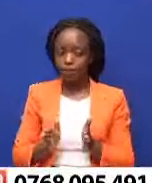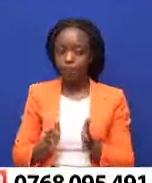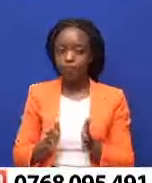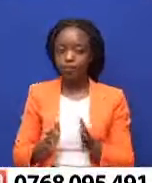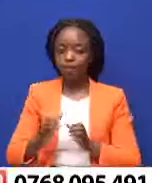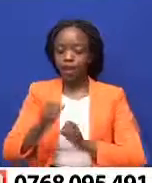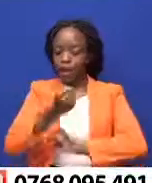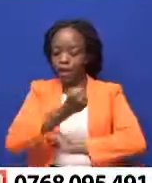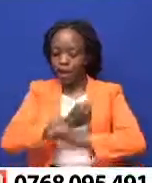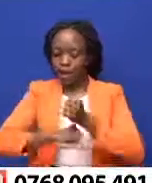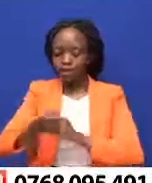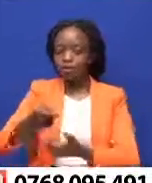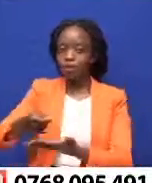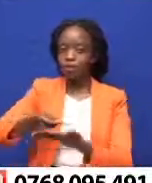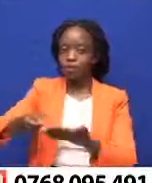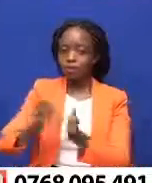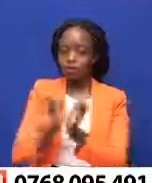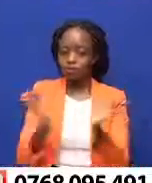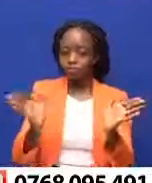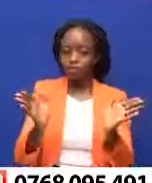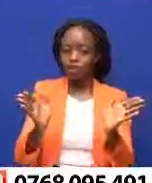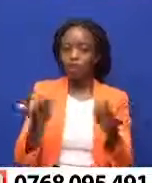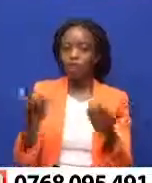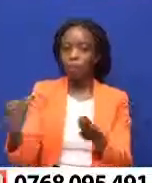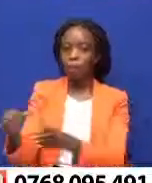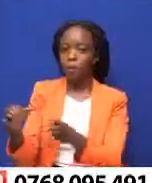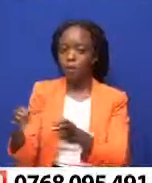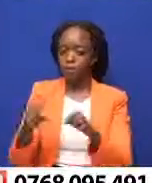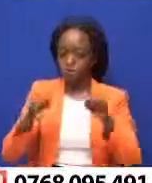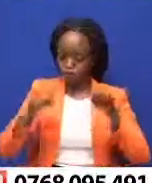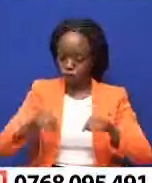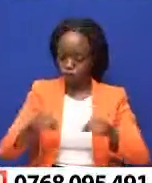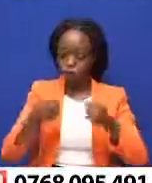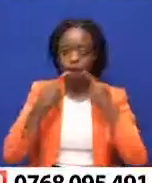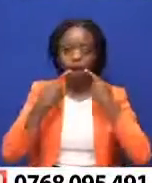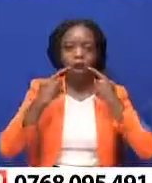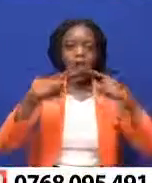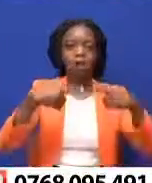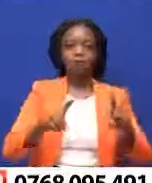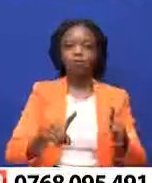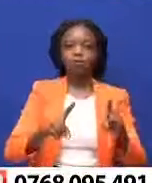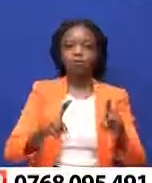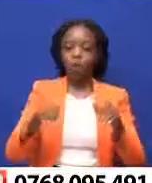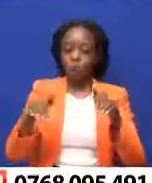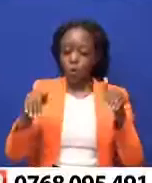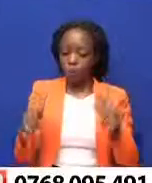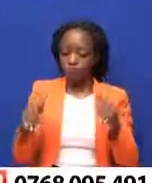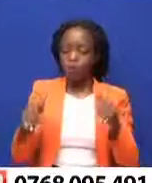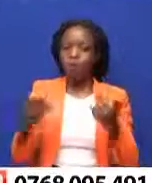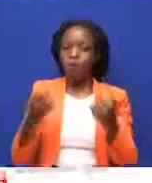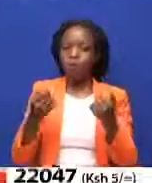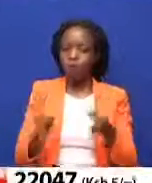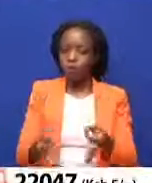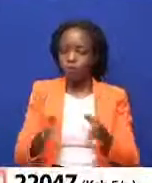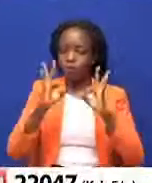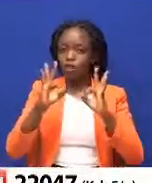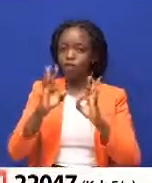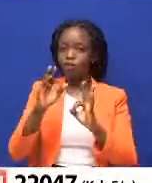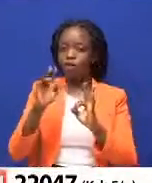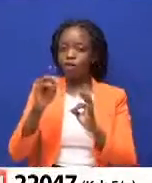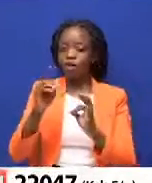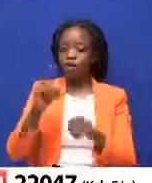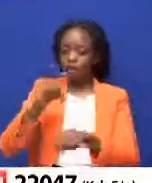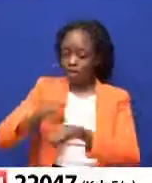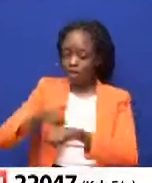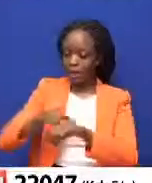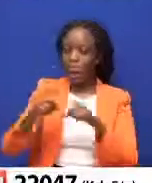I'm the acting secretary general of the party as per today's NEC resolutions, awaiting ratification by the NDC. And the